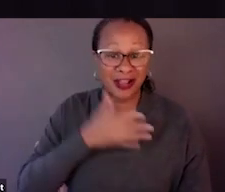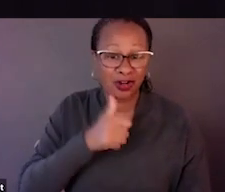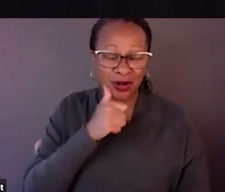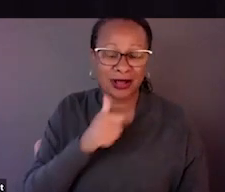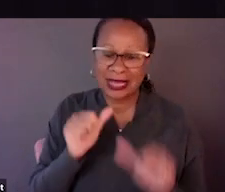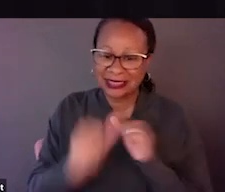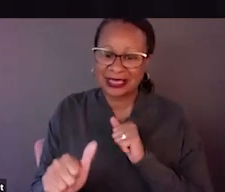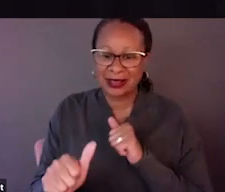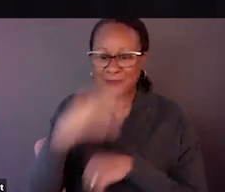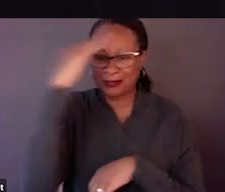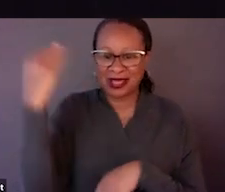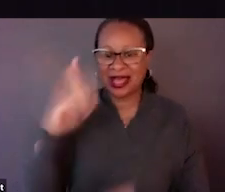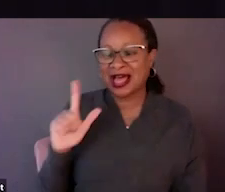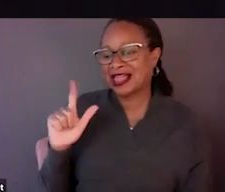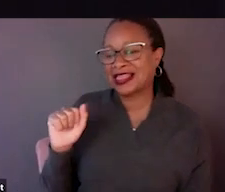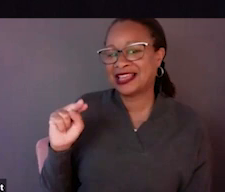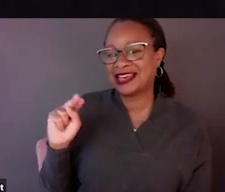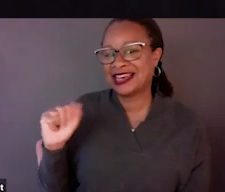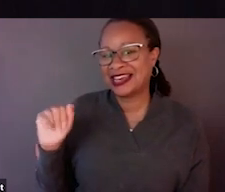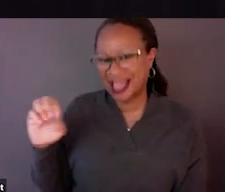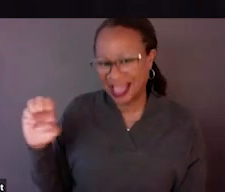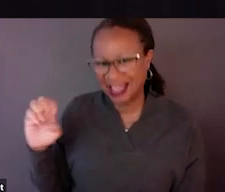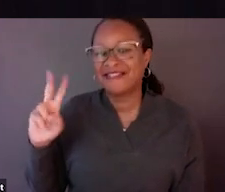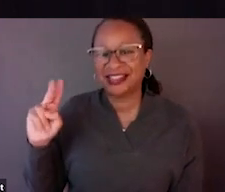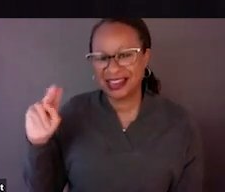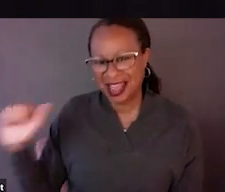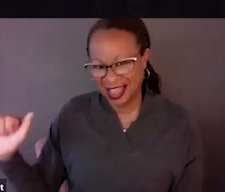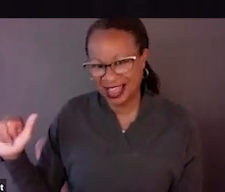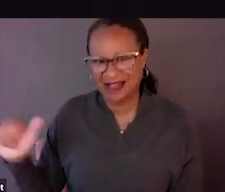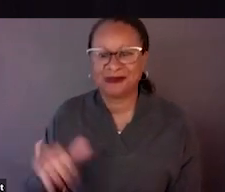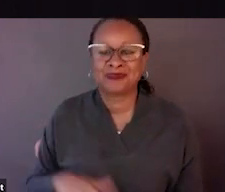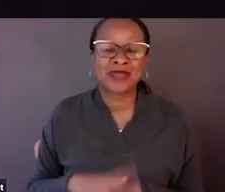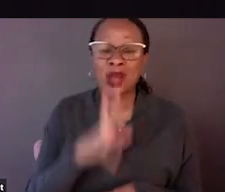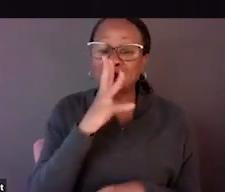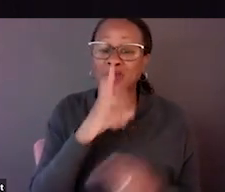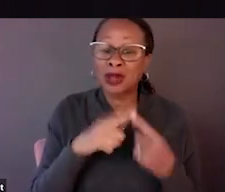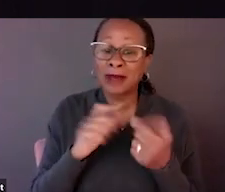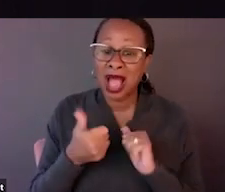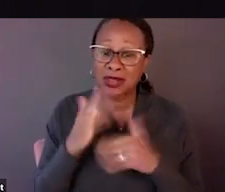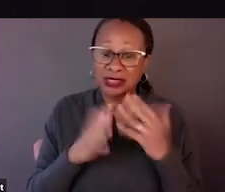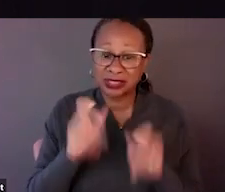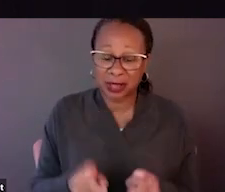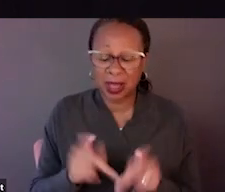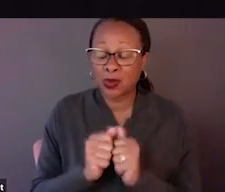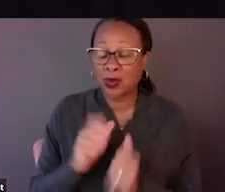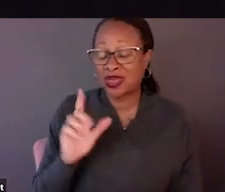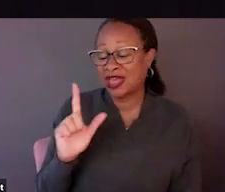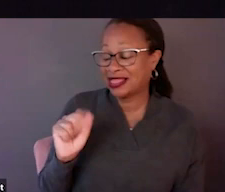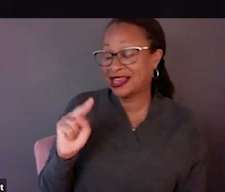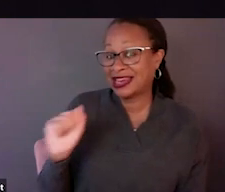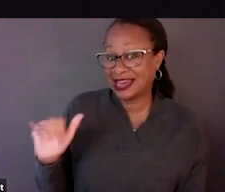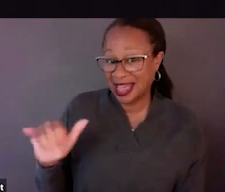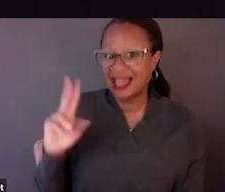but I'm going to keep it brief. Miss Lene Vinay. Oh, love Lene. I want to talk about how you ended up with Lene Vinay. She's an activist